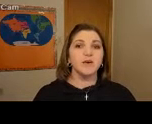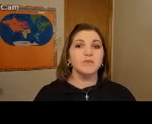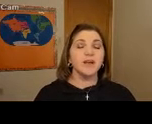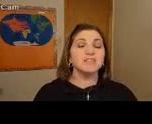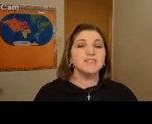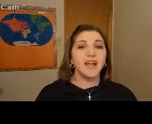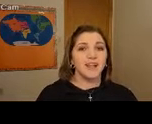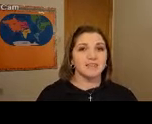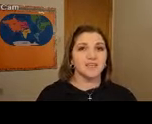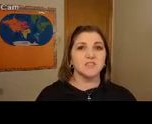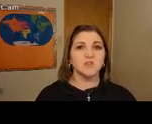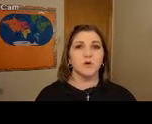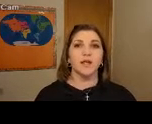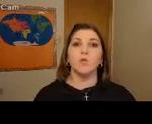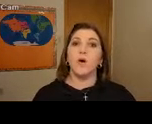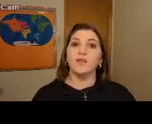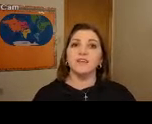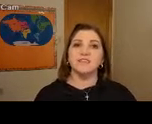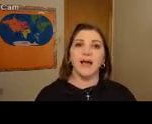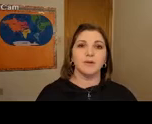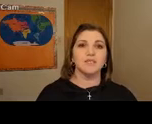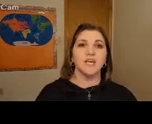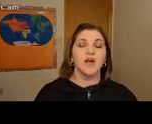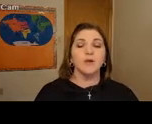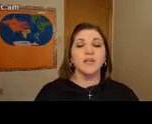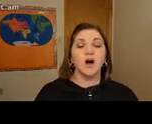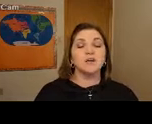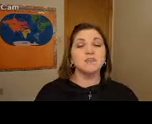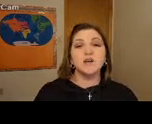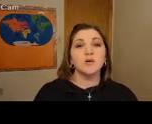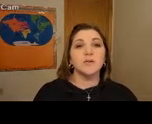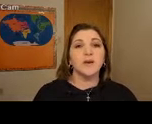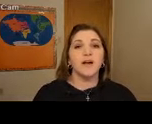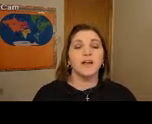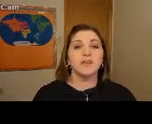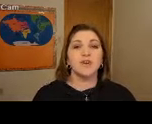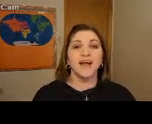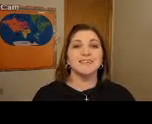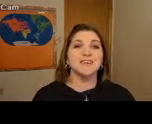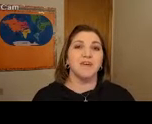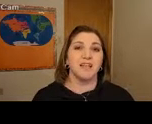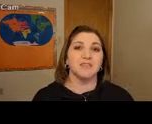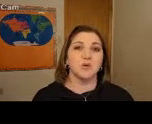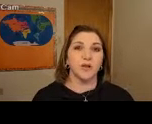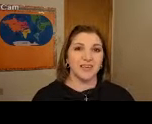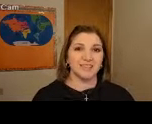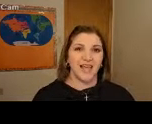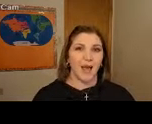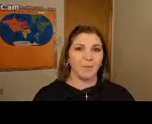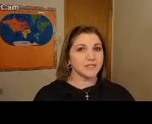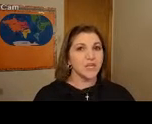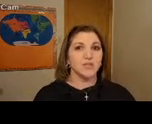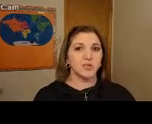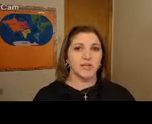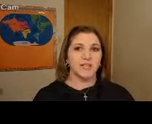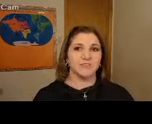can compare settings in the story where things happened. We can also compare and contrast events or things that